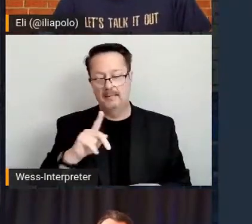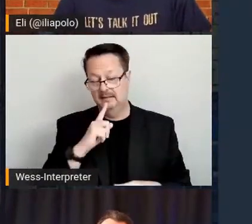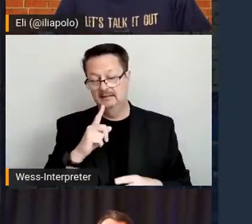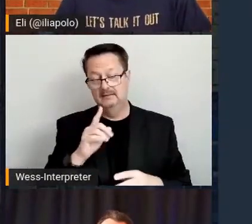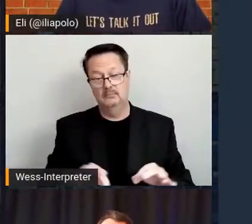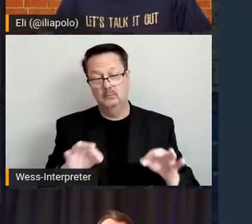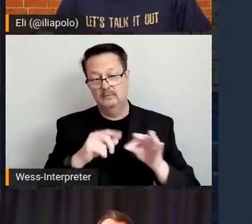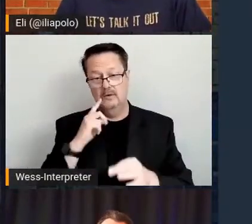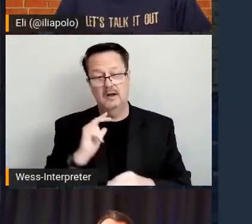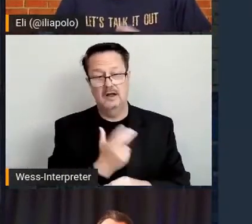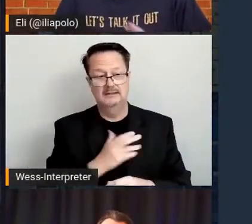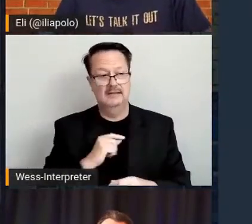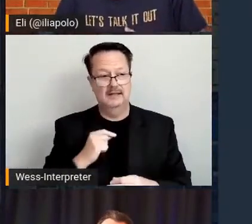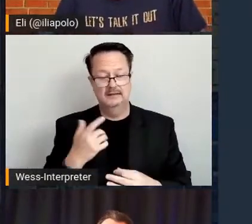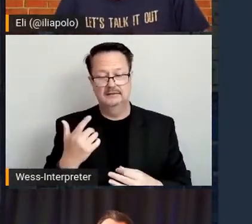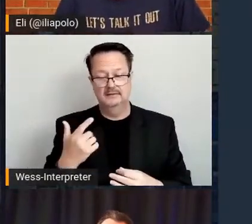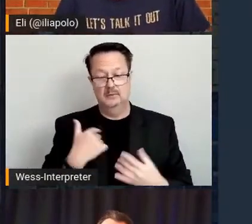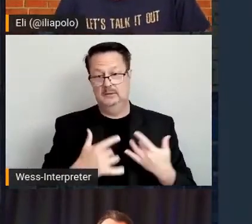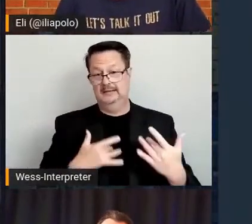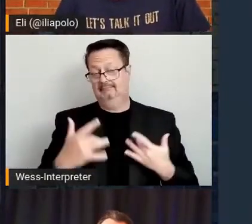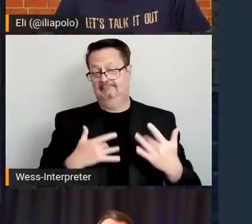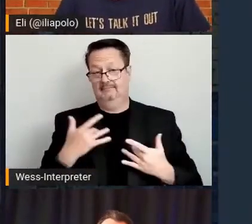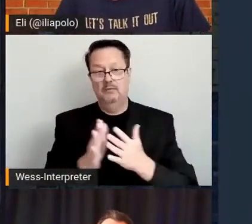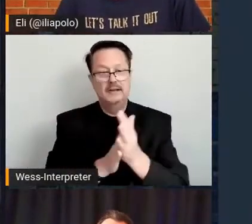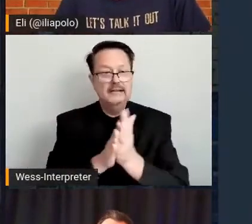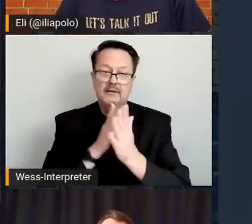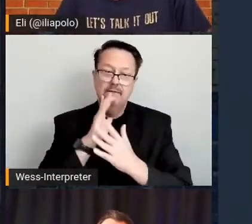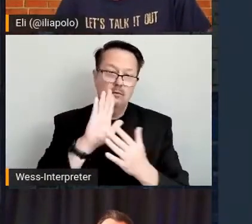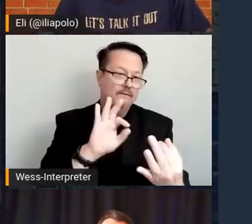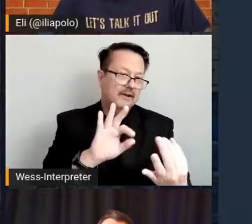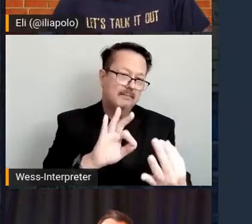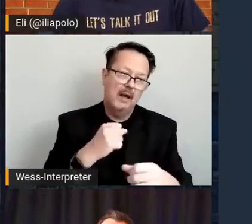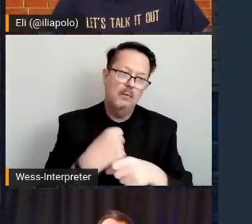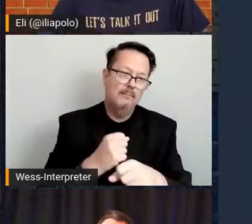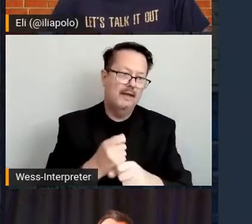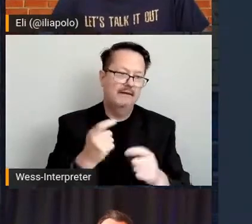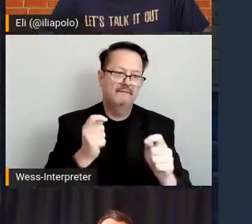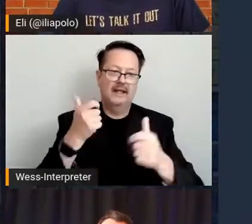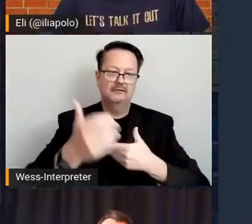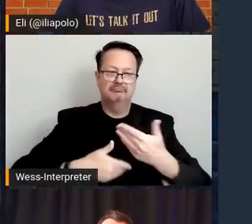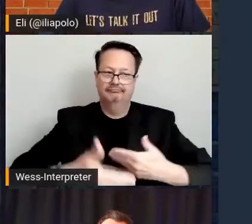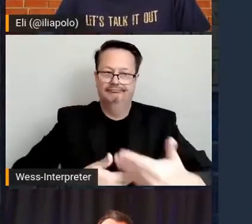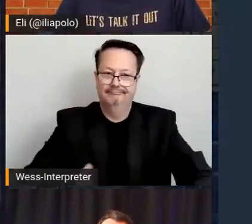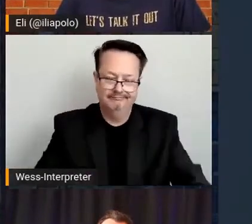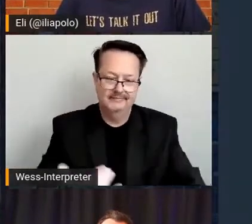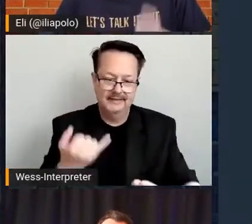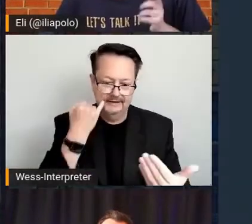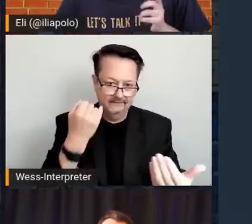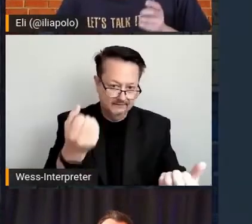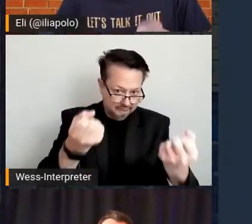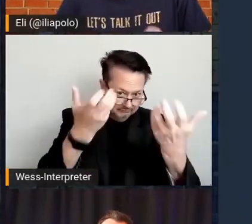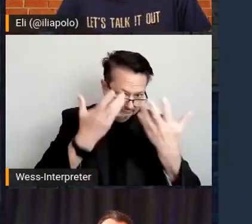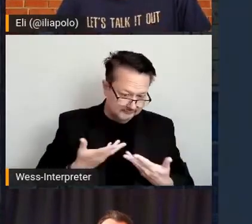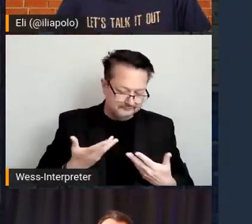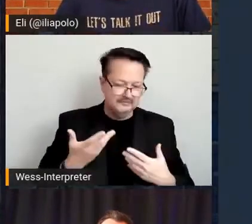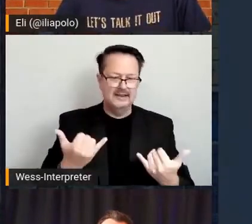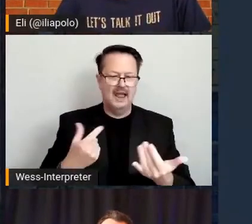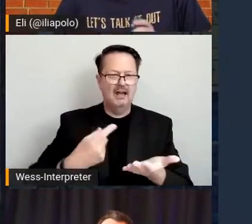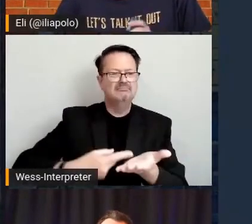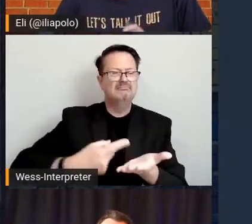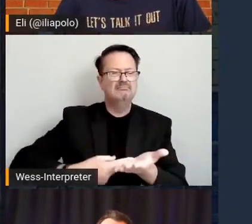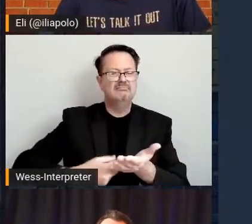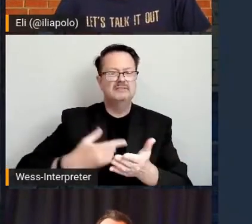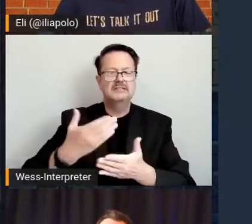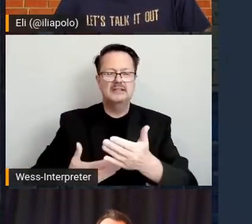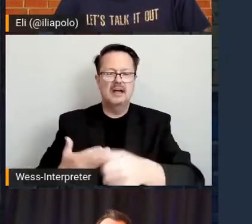community feedback here. It'll make this process a lot faster. Okay, so let's talk a little bit about some